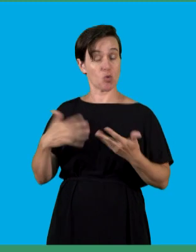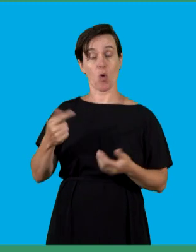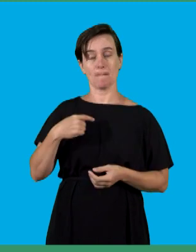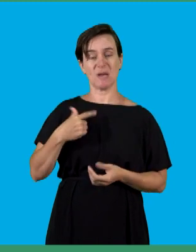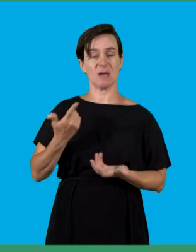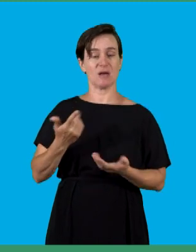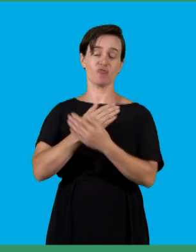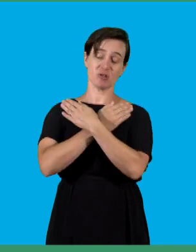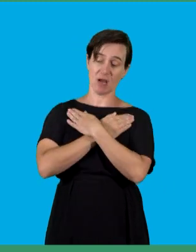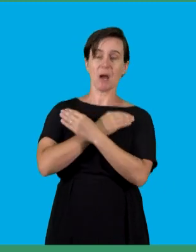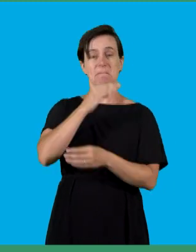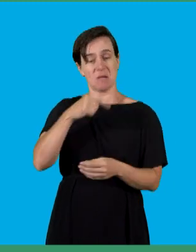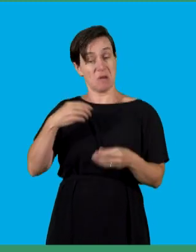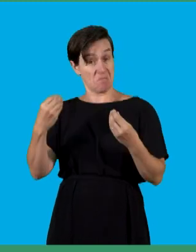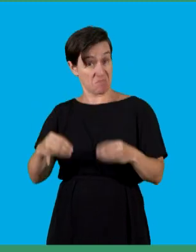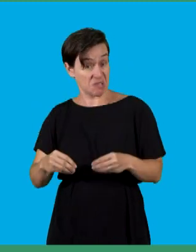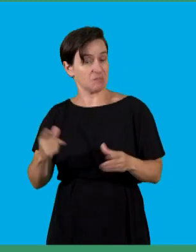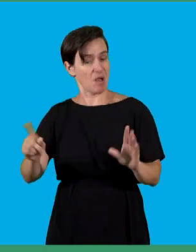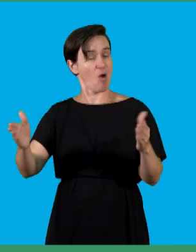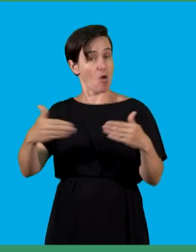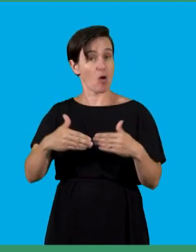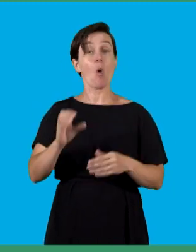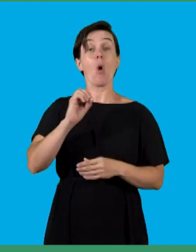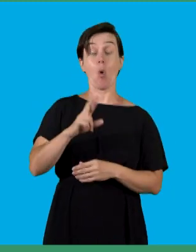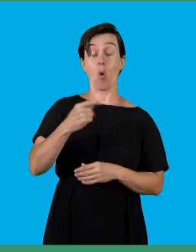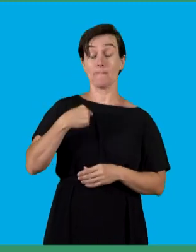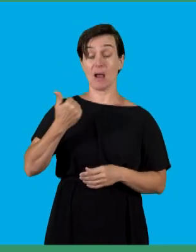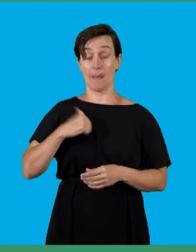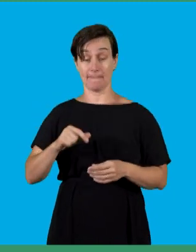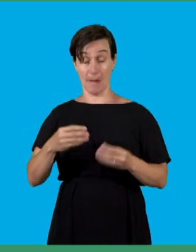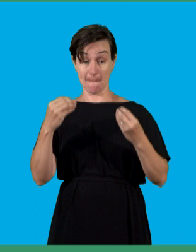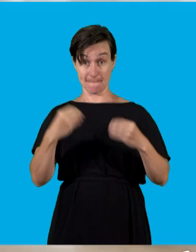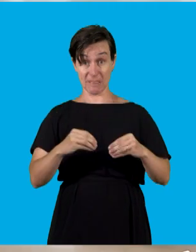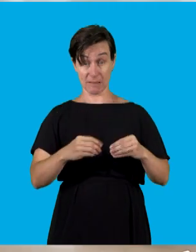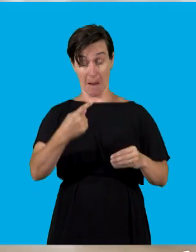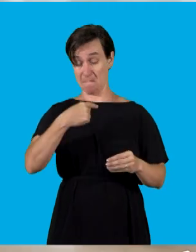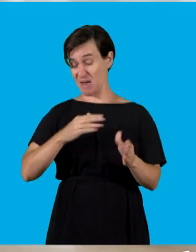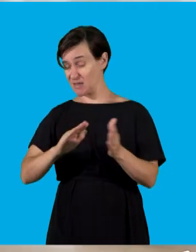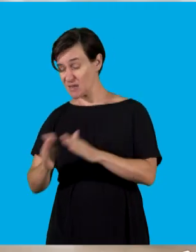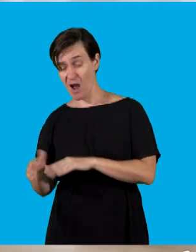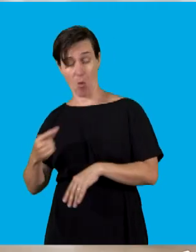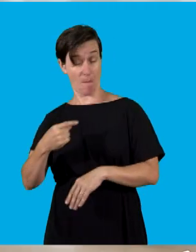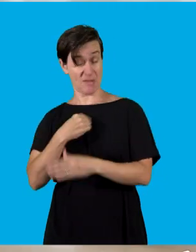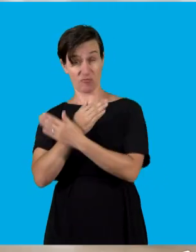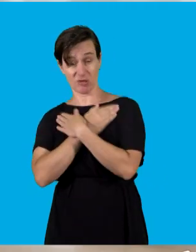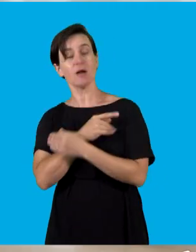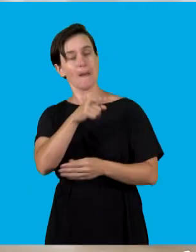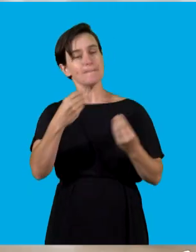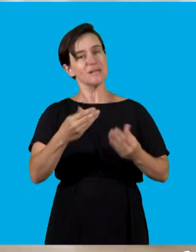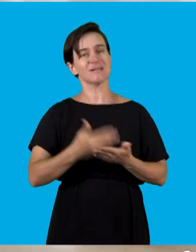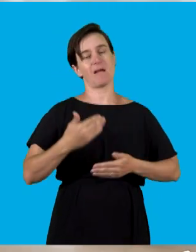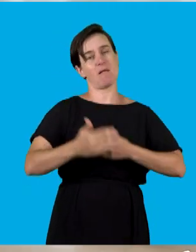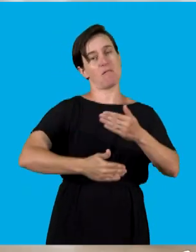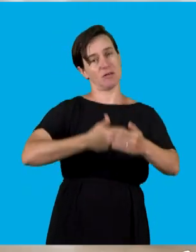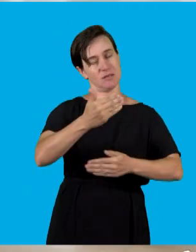to retire or close down business, or do you want to start a business that is going to continue even if you are no longer